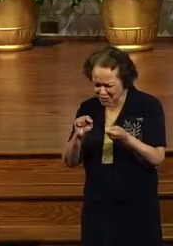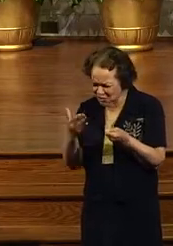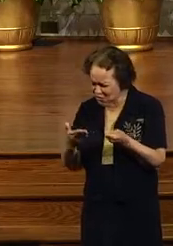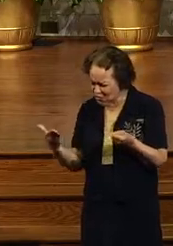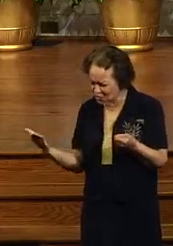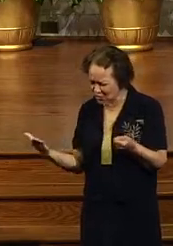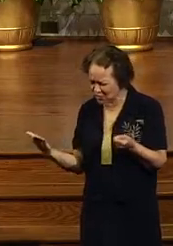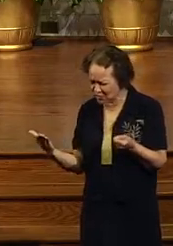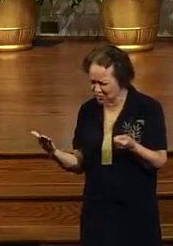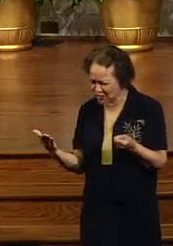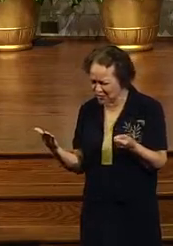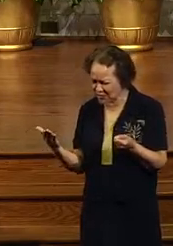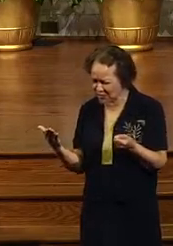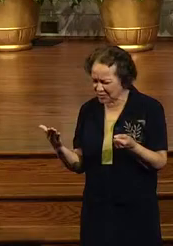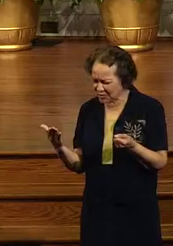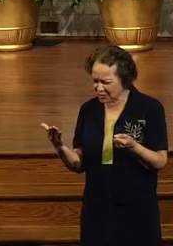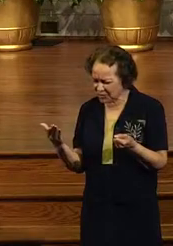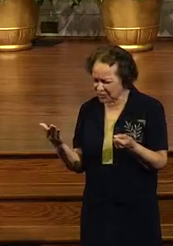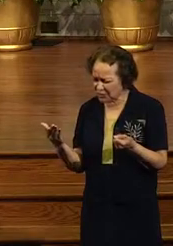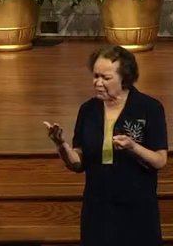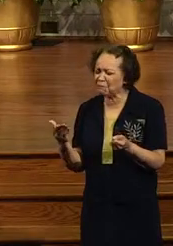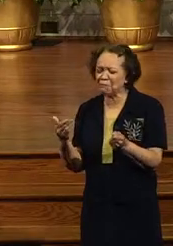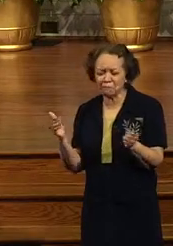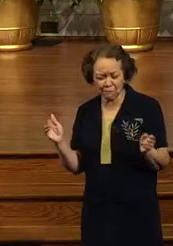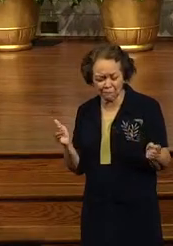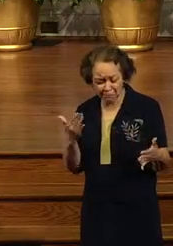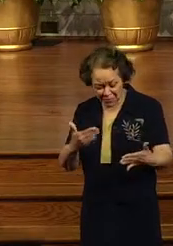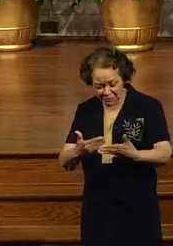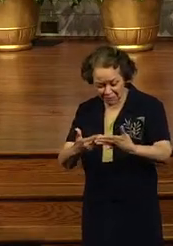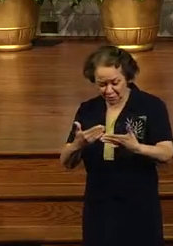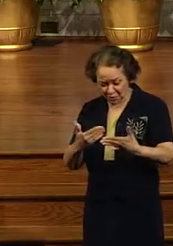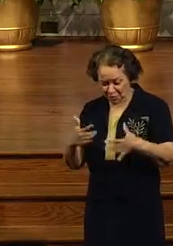It's a matter of prayer. Before you get married,